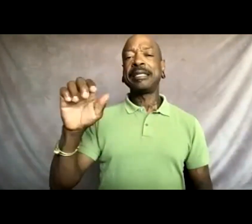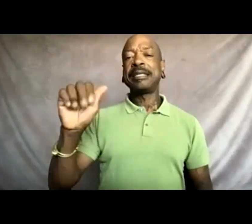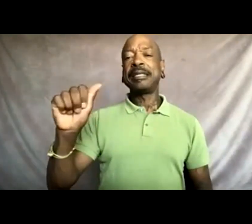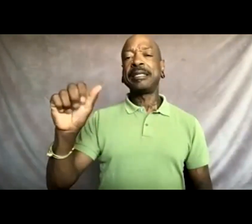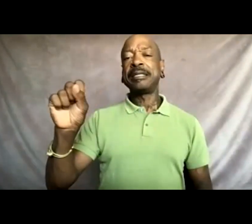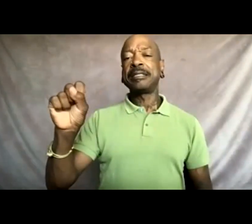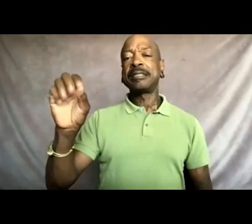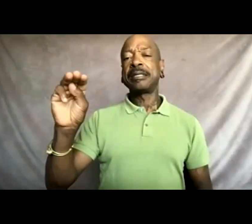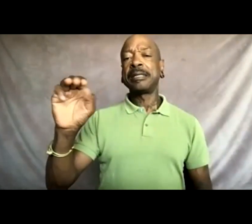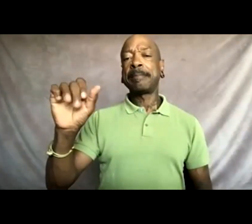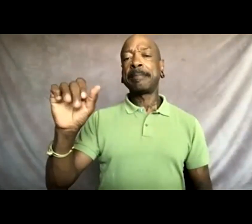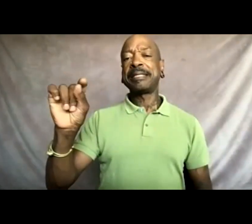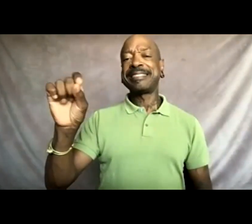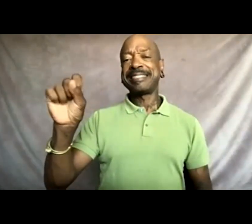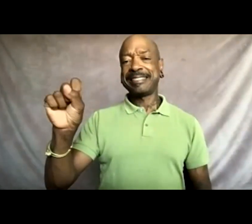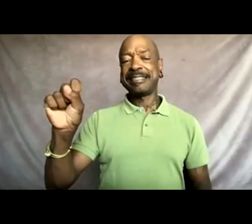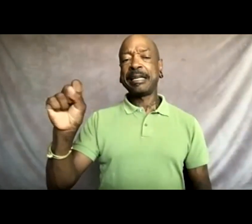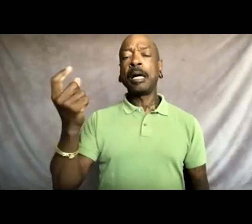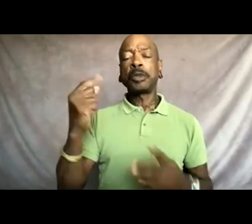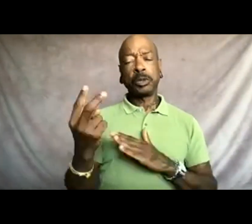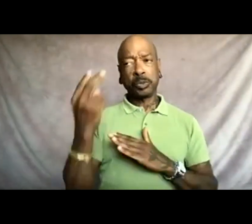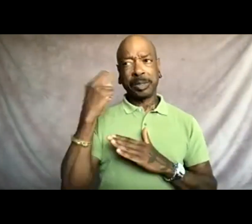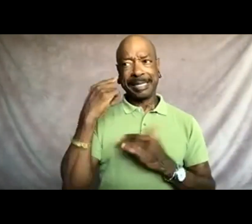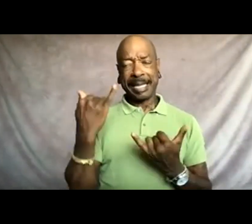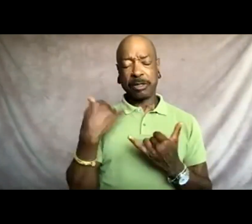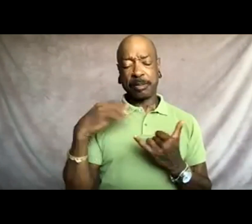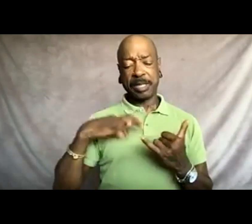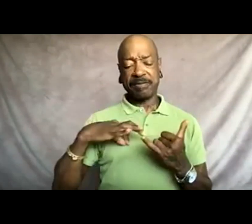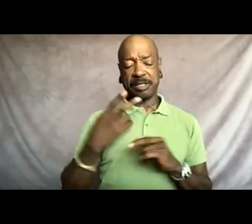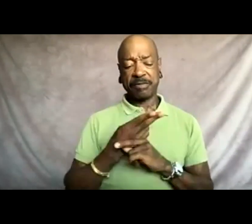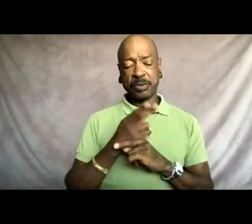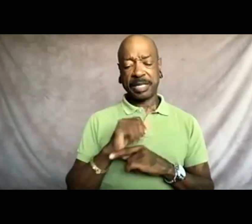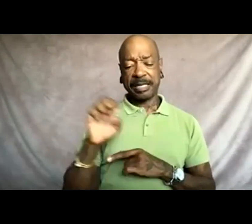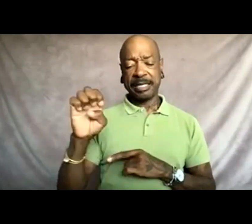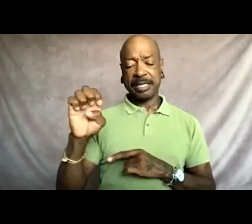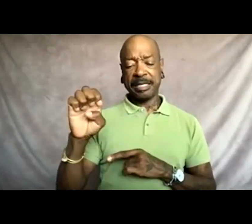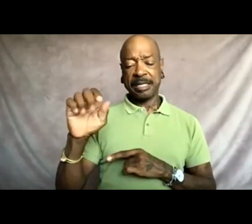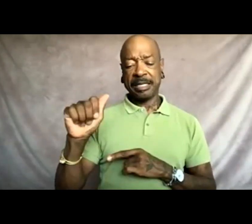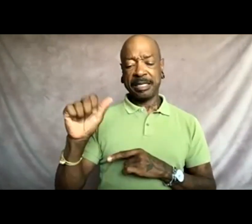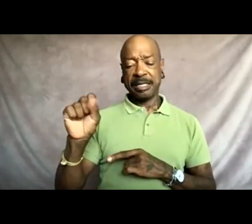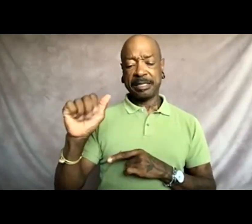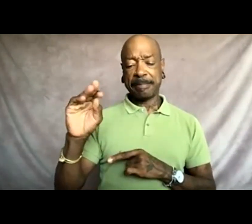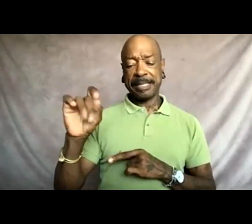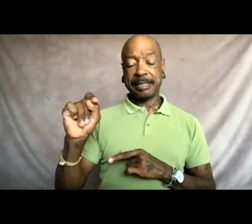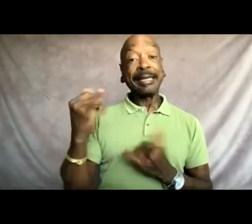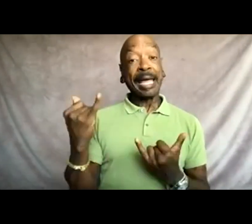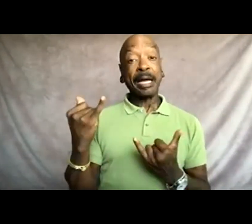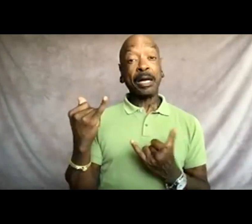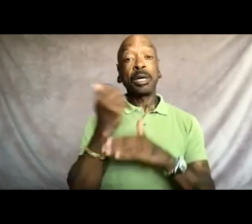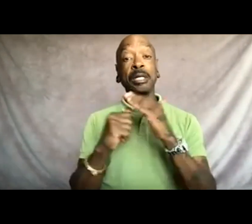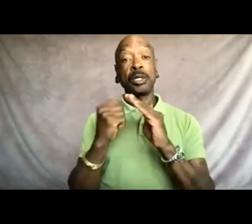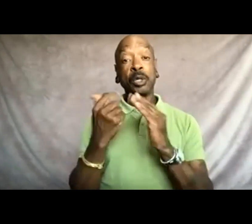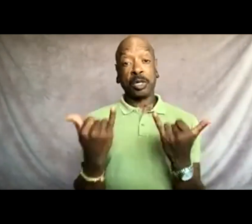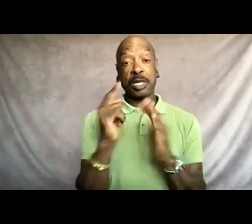Yeah, I'm trying to think back now, like what were all the benefits of using the easement? And truthfully, the easement right now under current law, it's